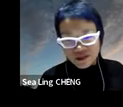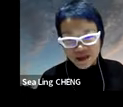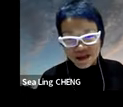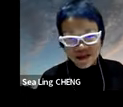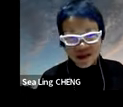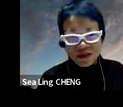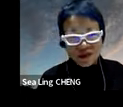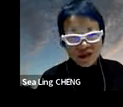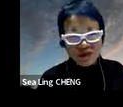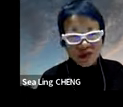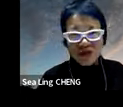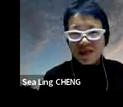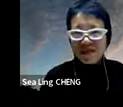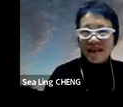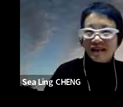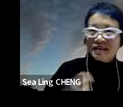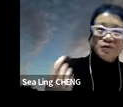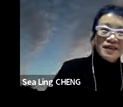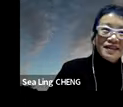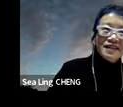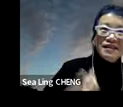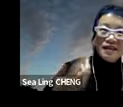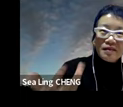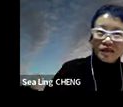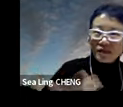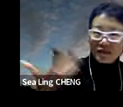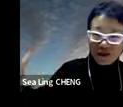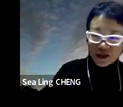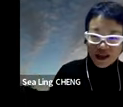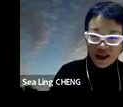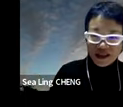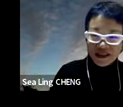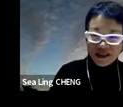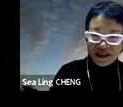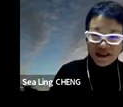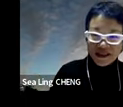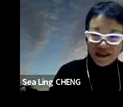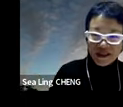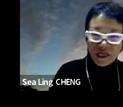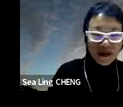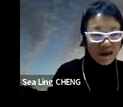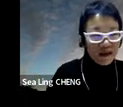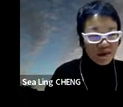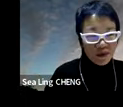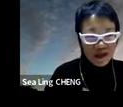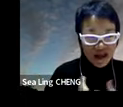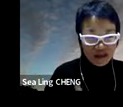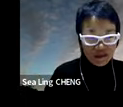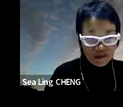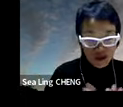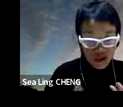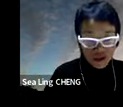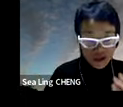migrant Filipinas, it was okay for me to just say a little bit about the GIs. But when